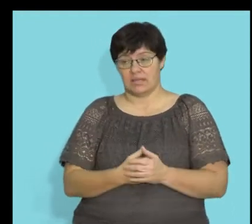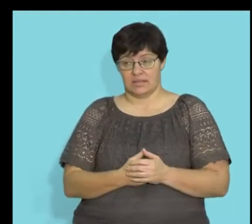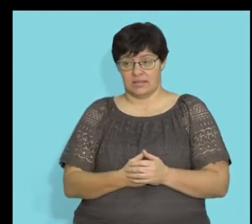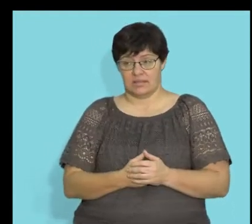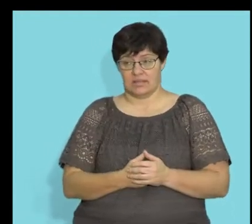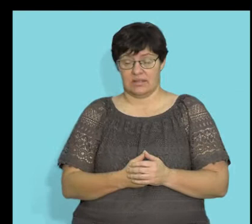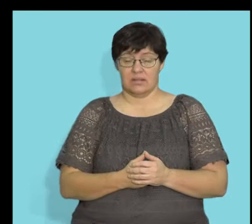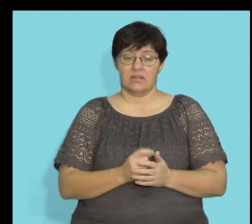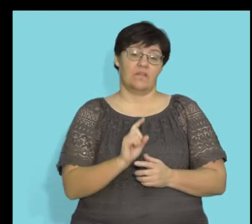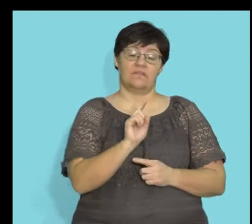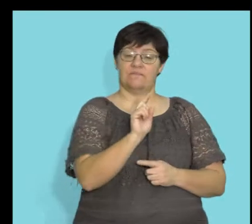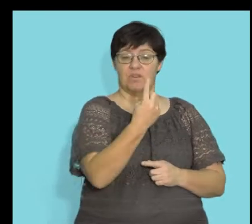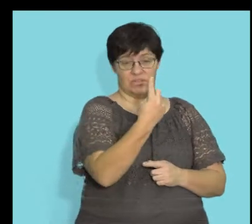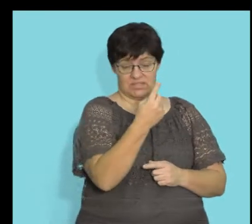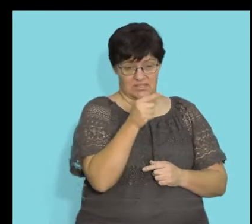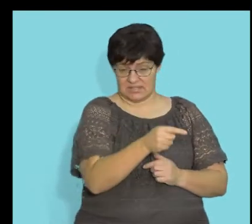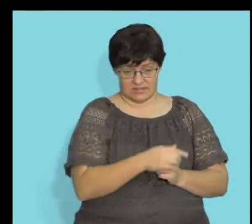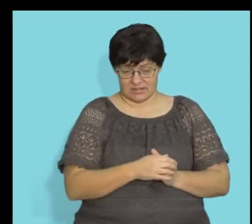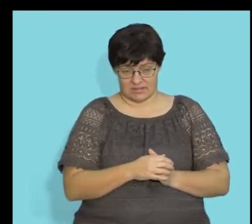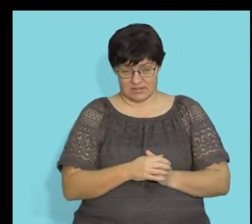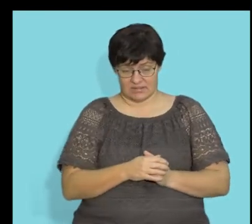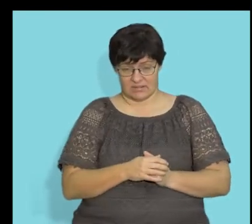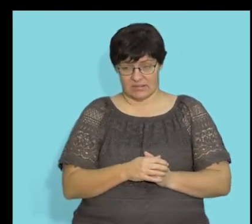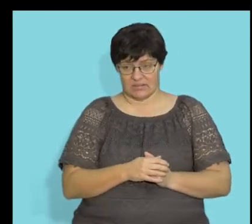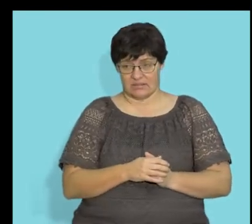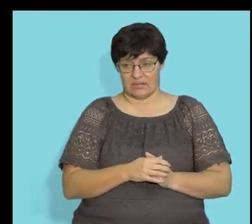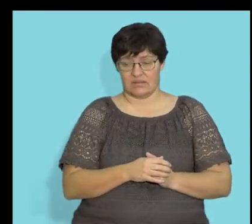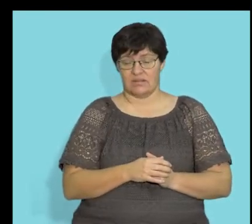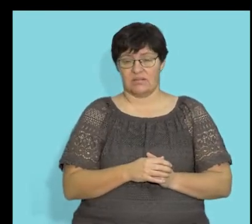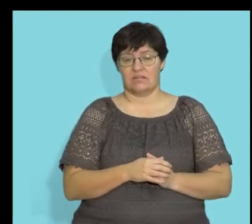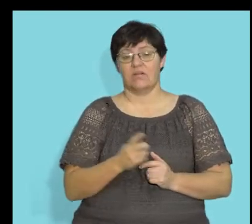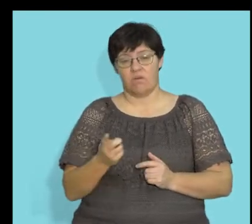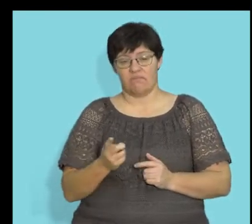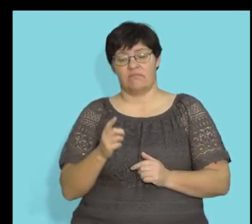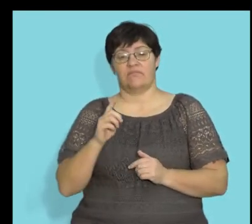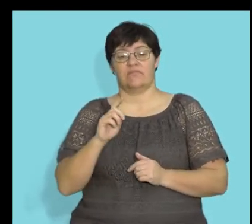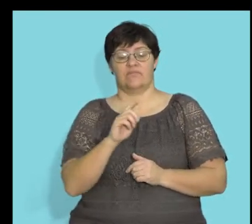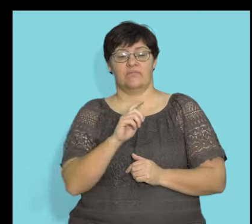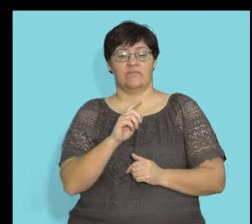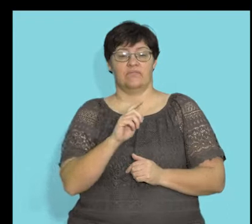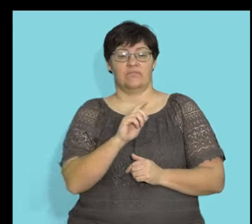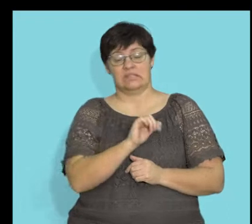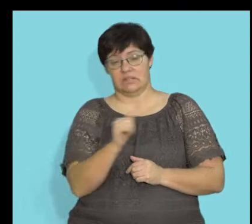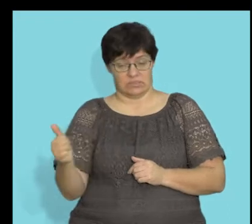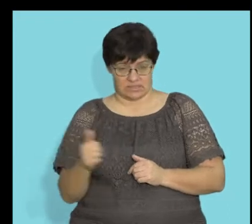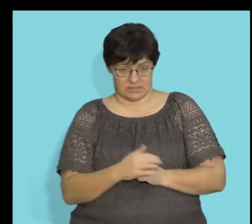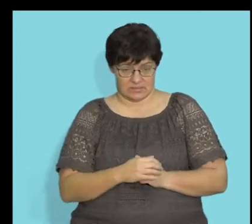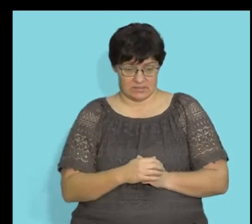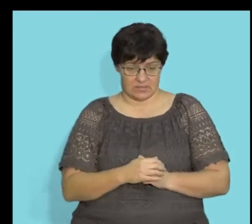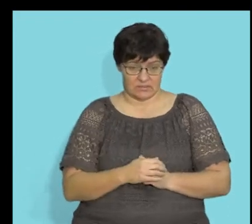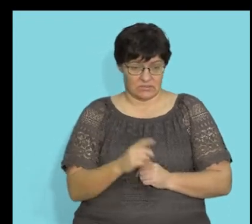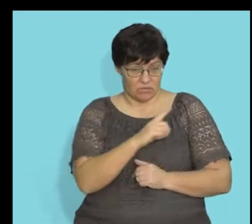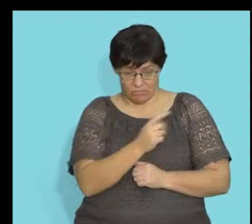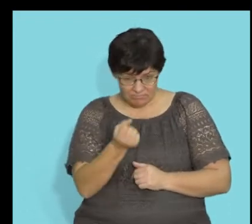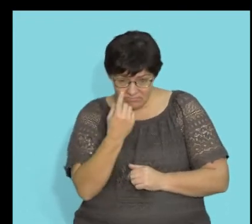So please remember, it's not going to only be the first n terms of a sequence. So